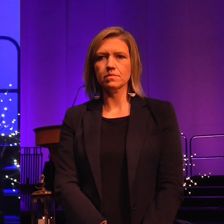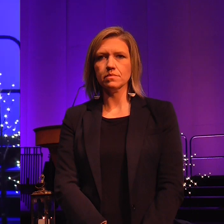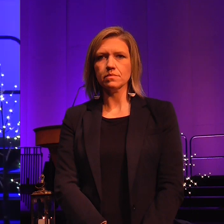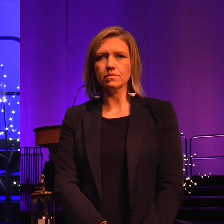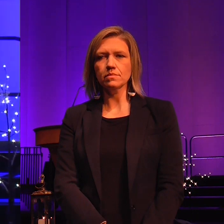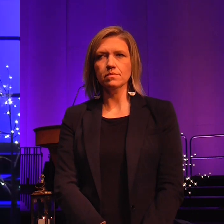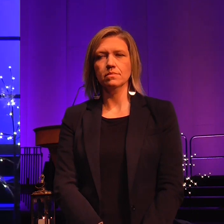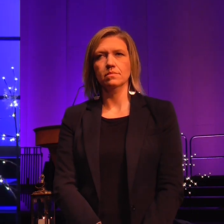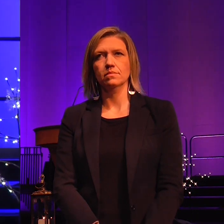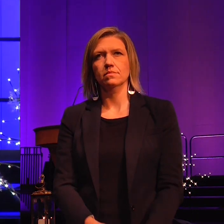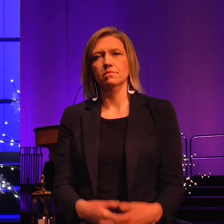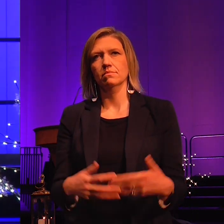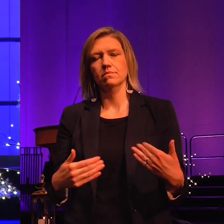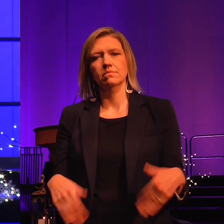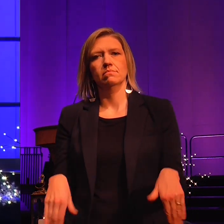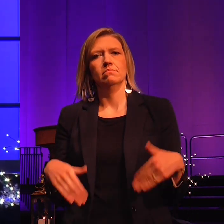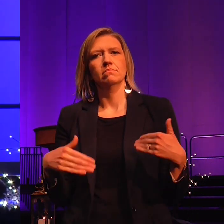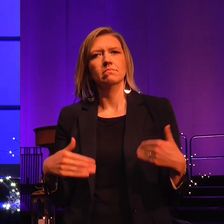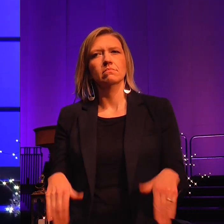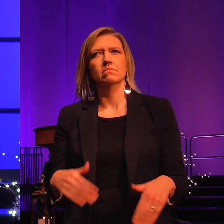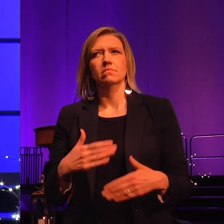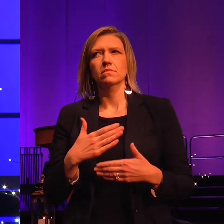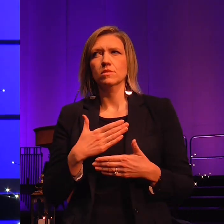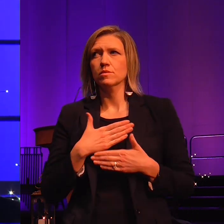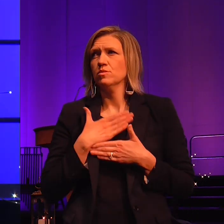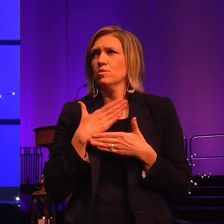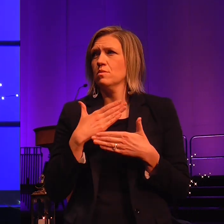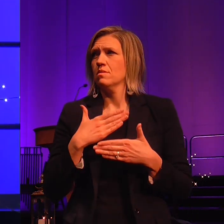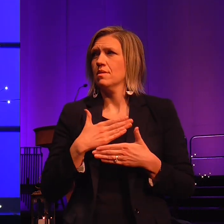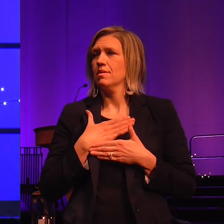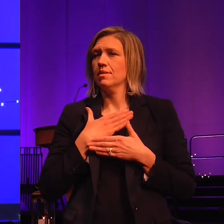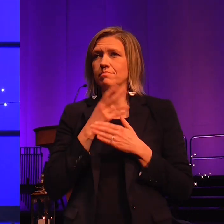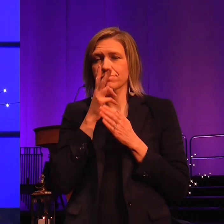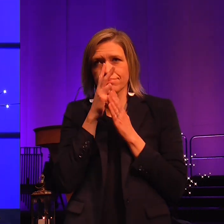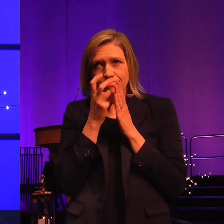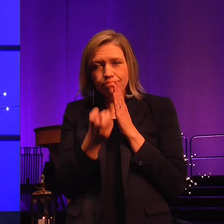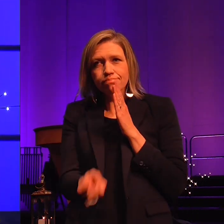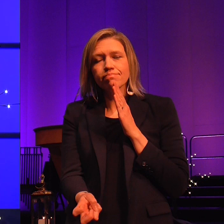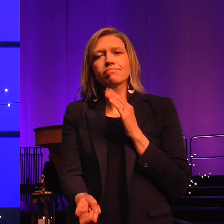joy it is to fall into our hearts together and pray.